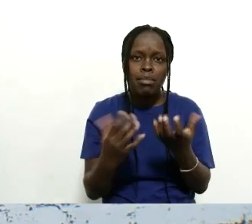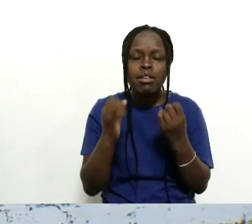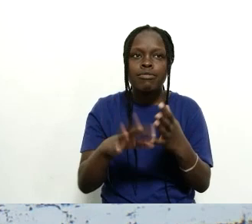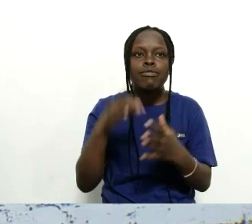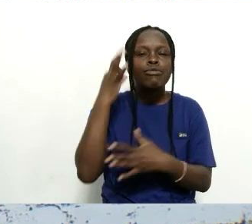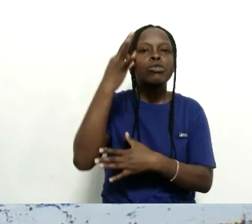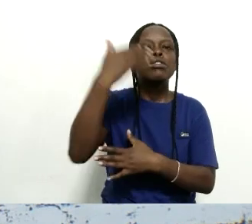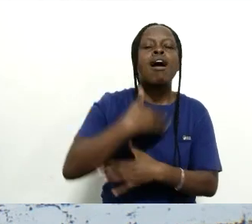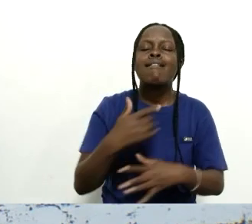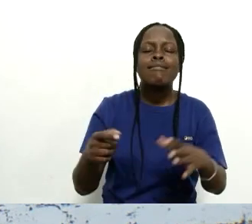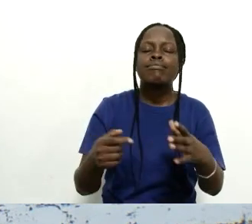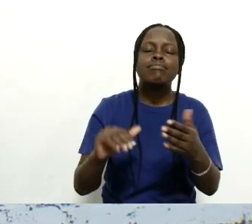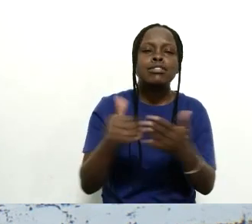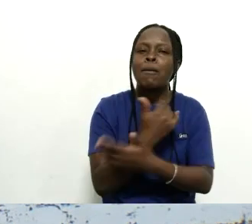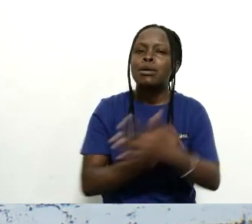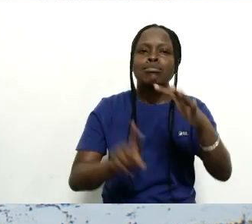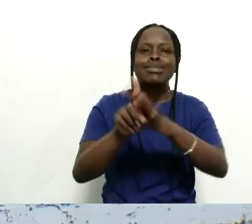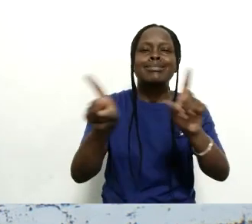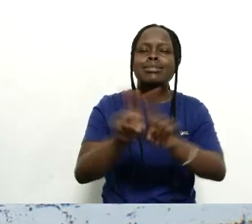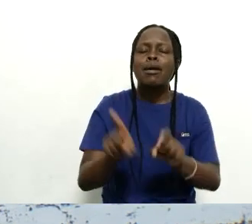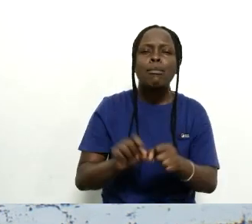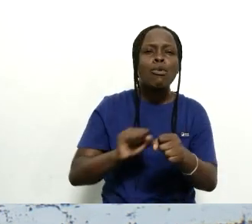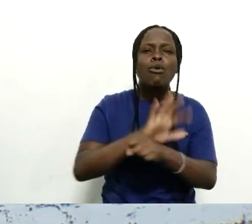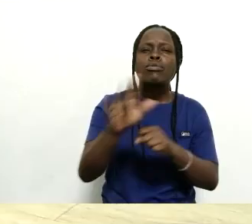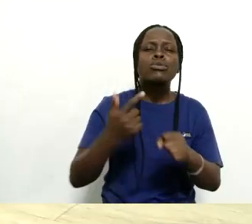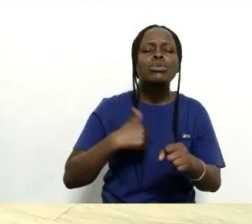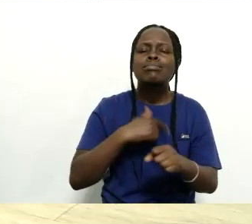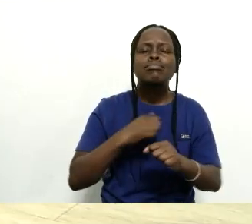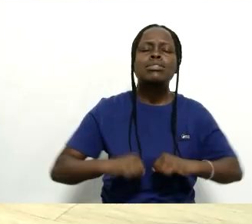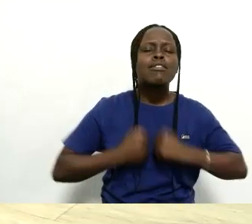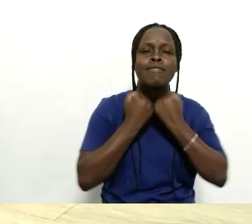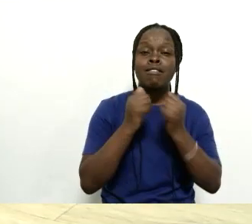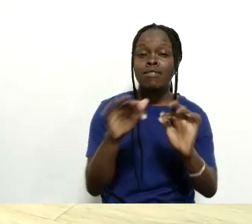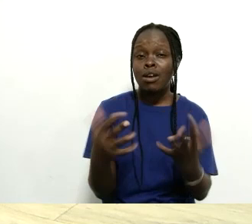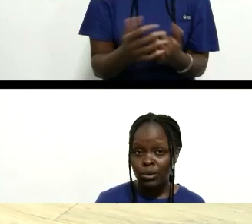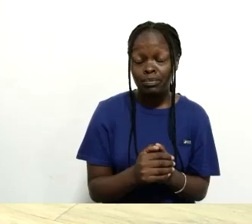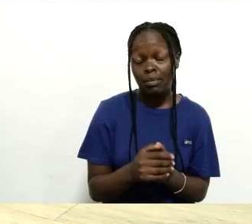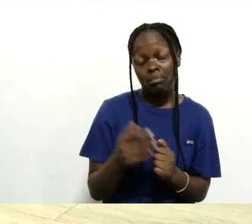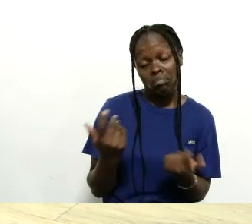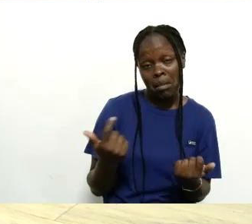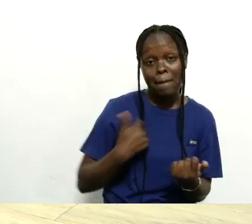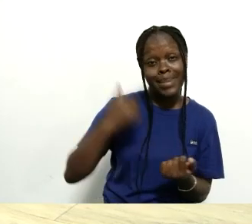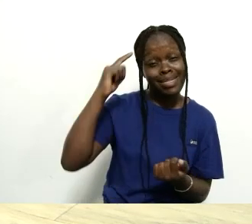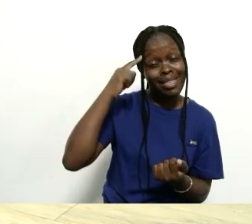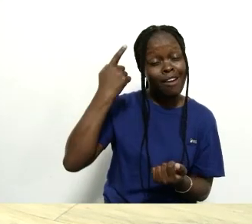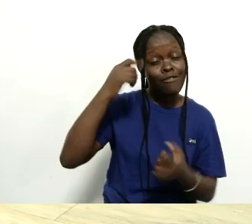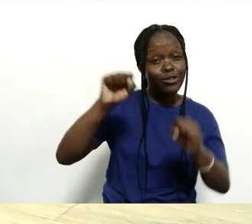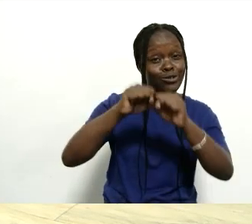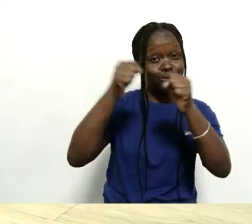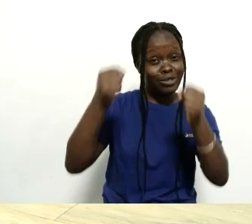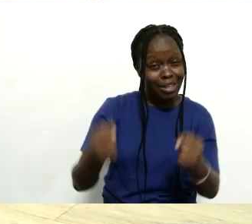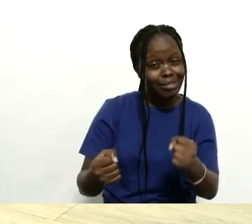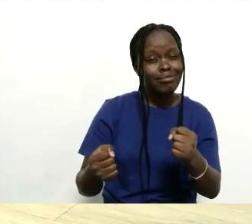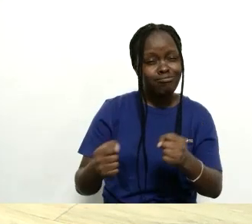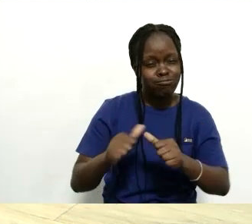there were appointed some teachers who are trained to become teacher coaches. And thereafter, they were allocated